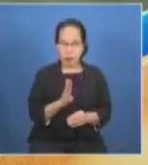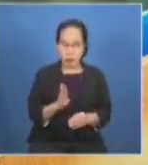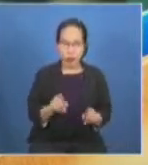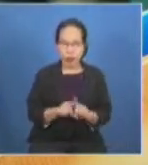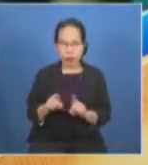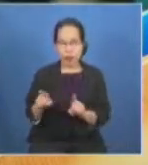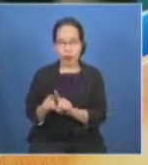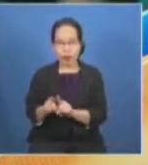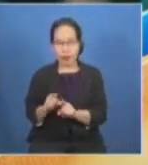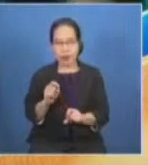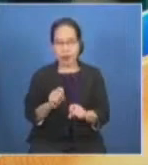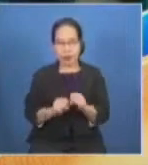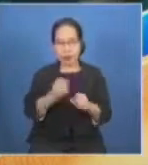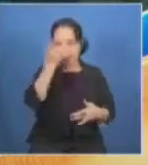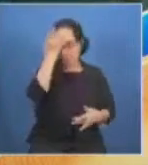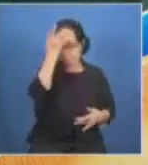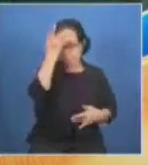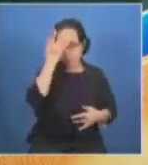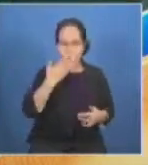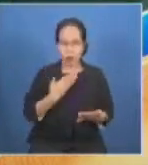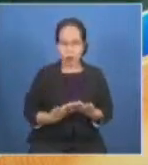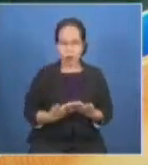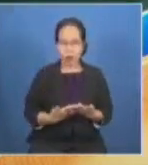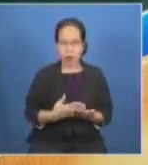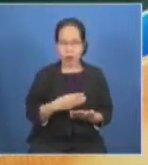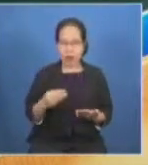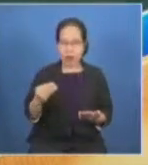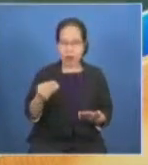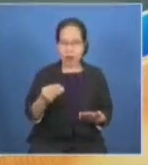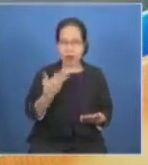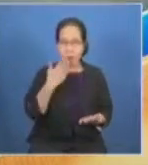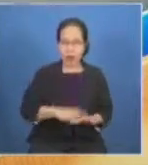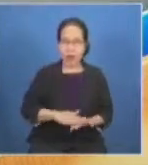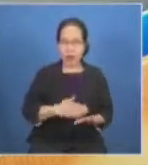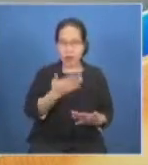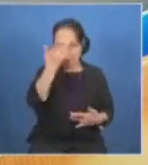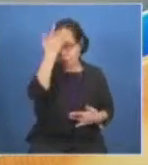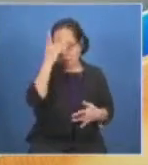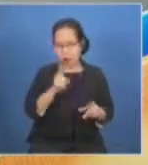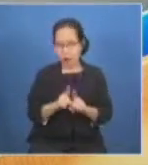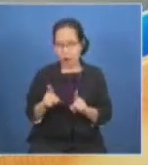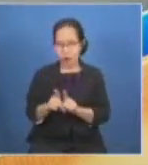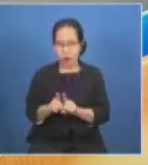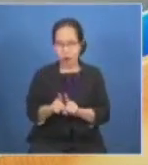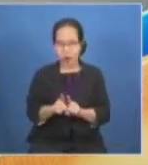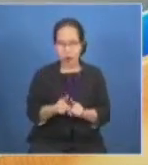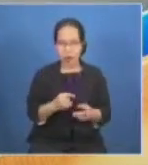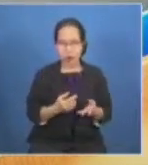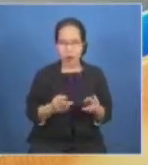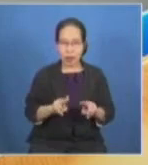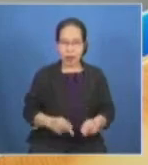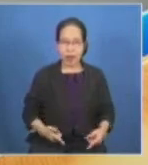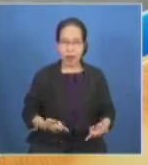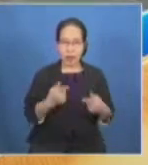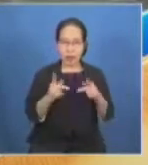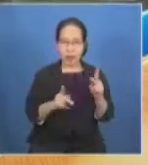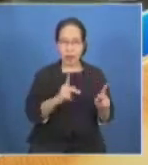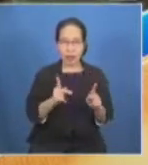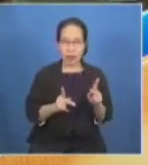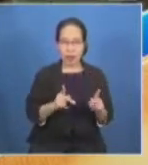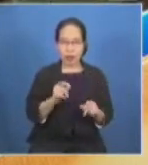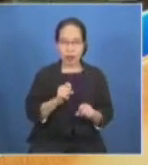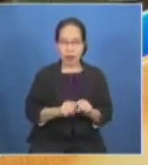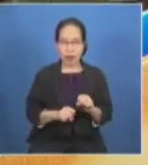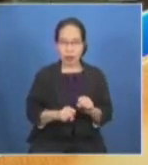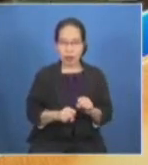their job. The good ones get sick, the evil ones get sick as well. That's what happens to